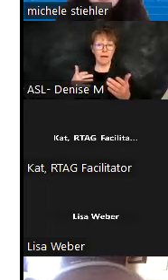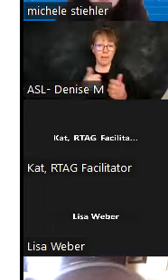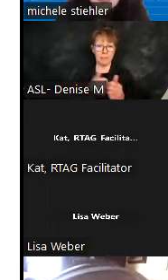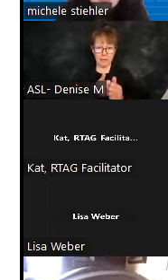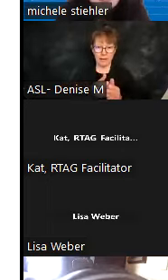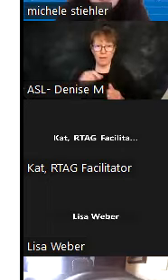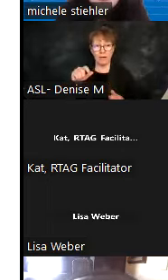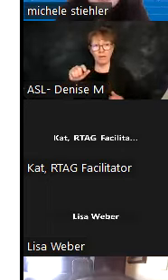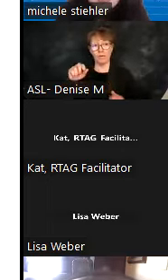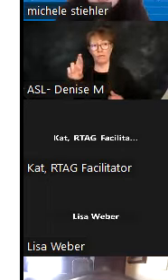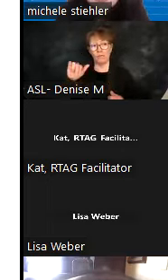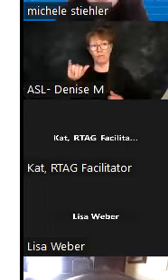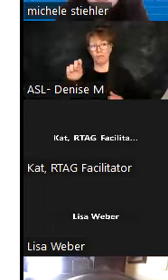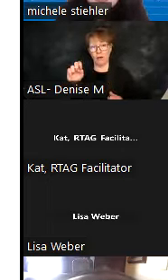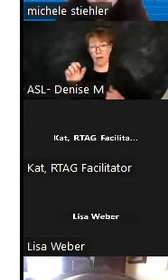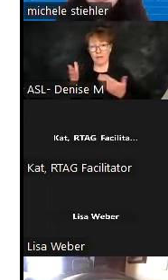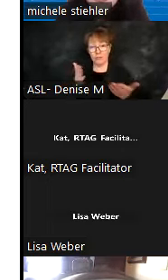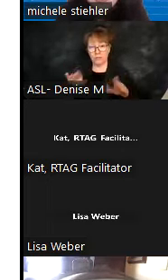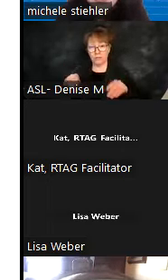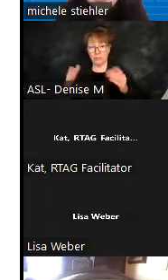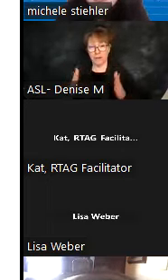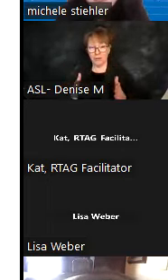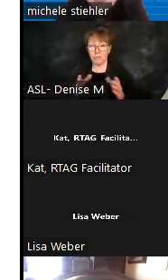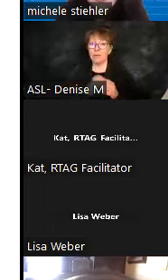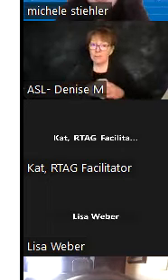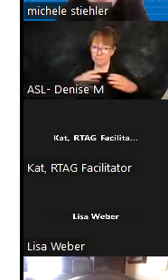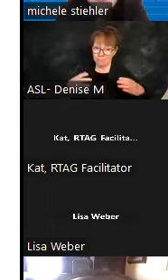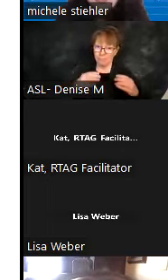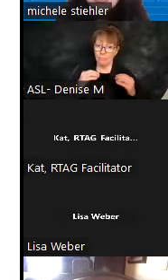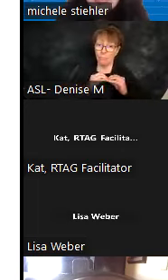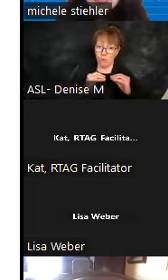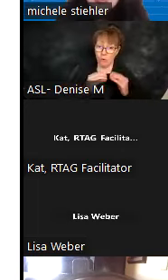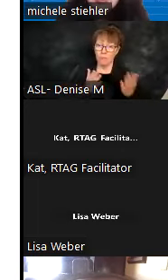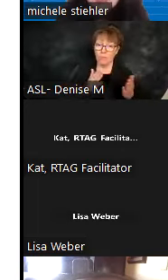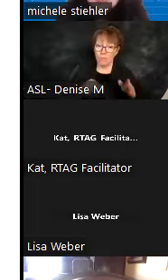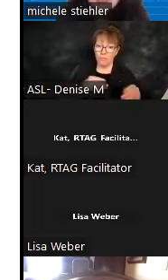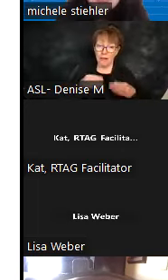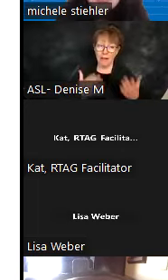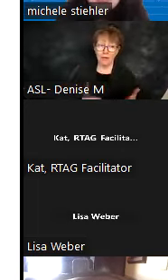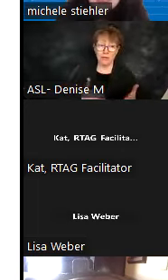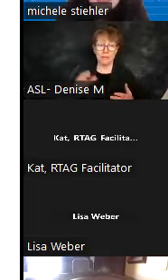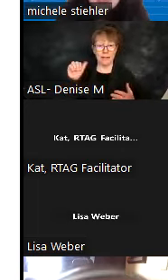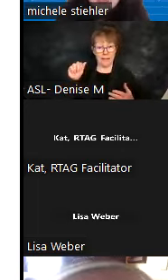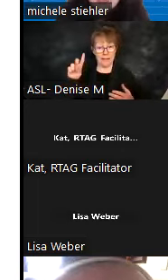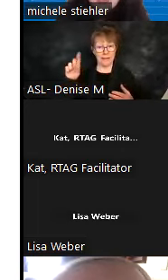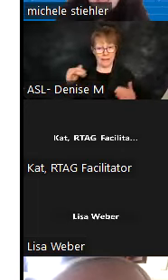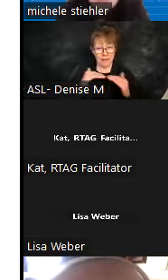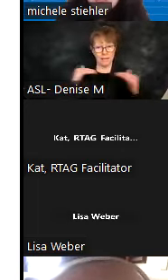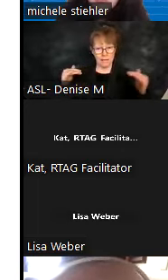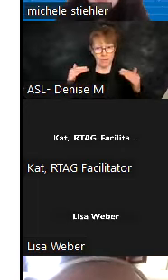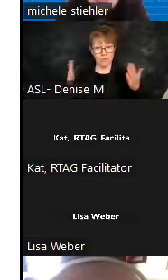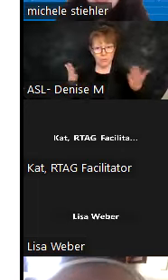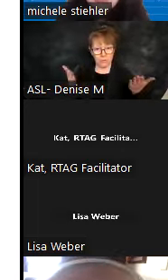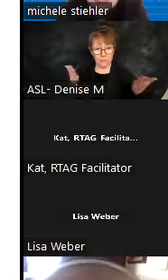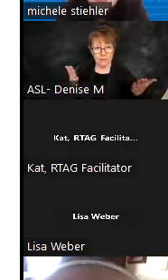providers. We are introducing additional service providers. They will provide ADA level service and